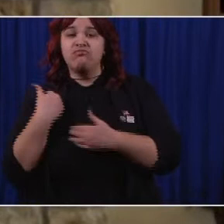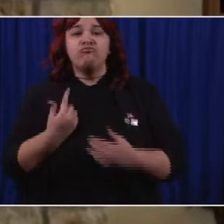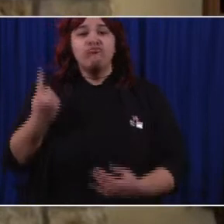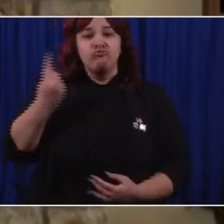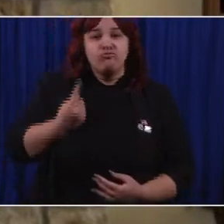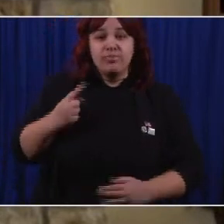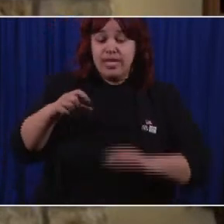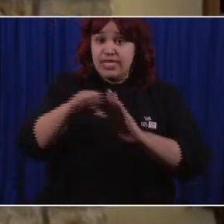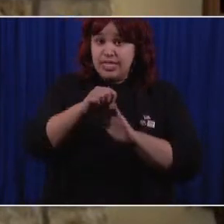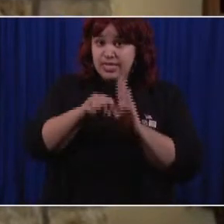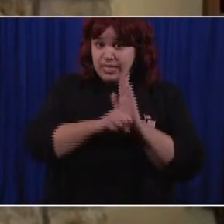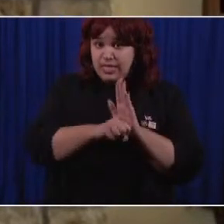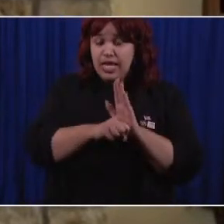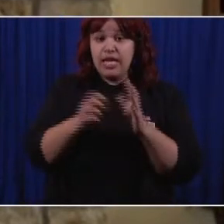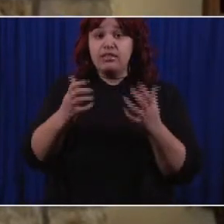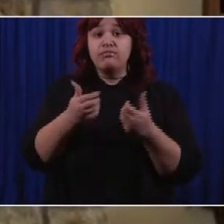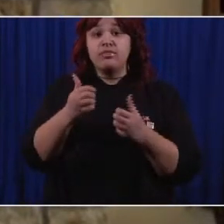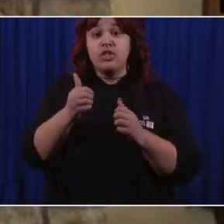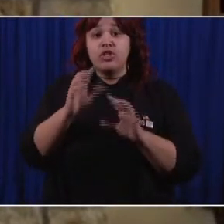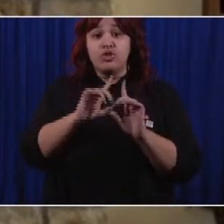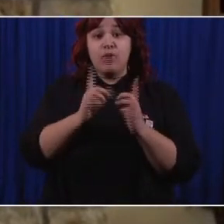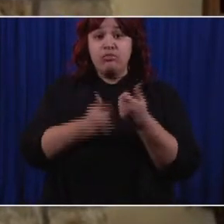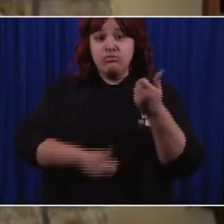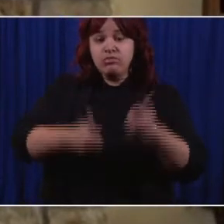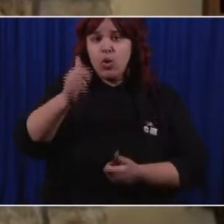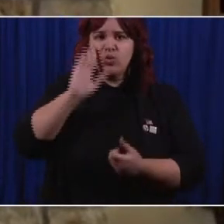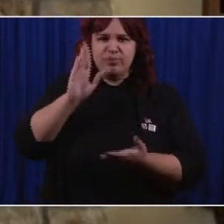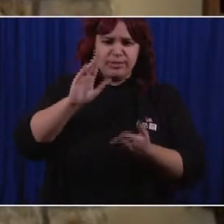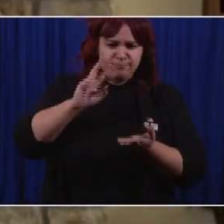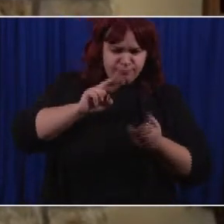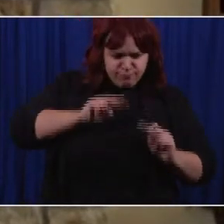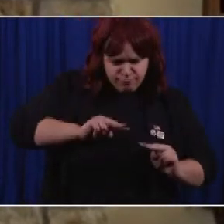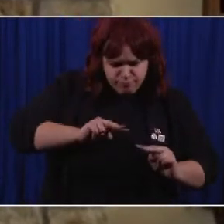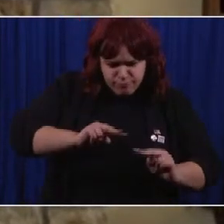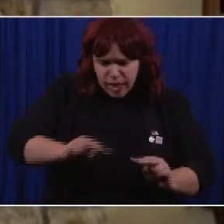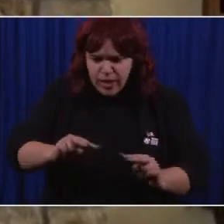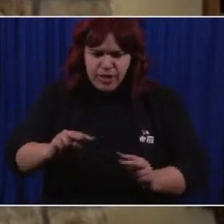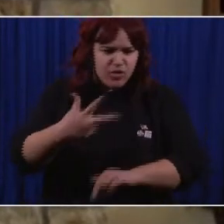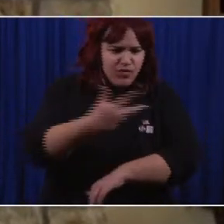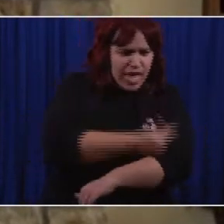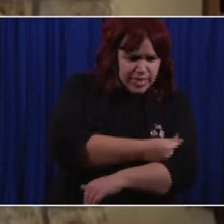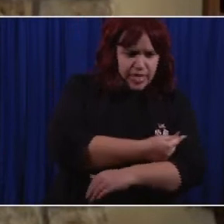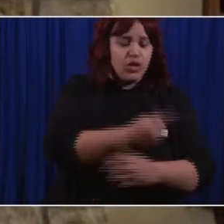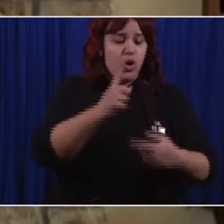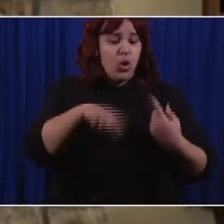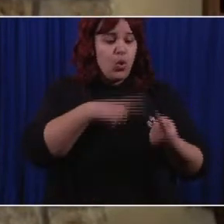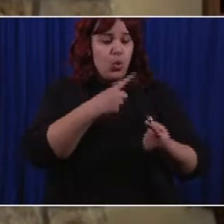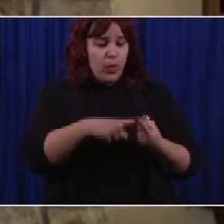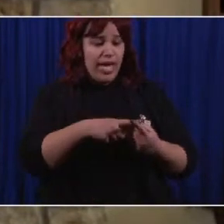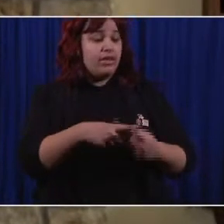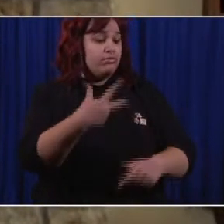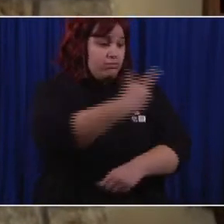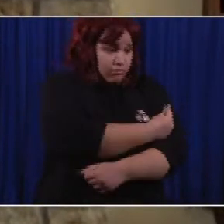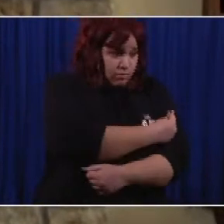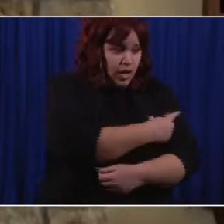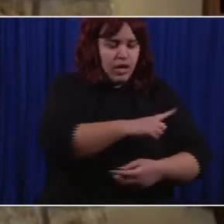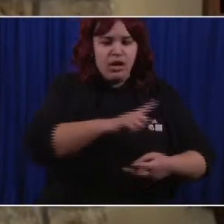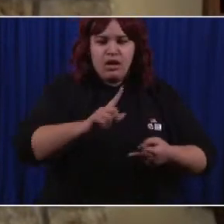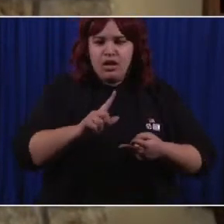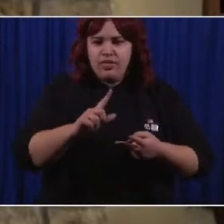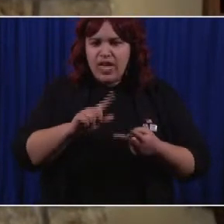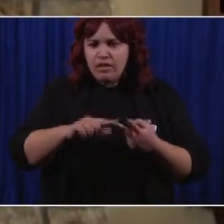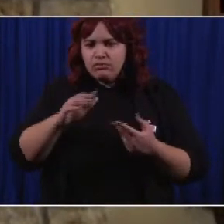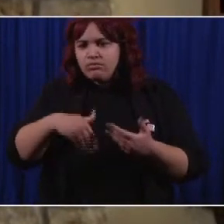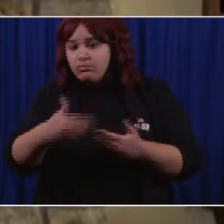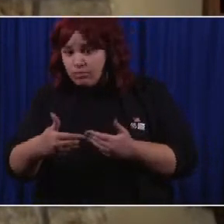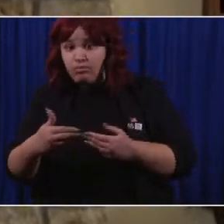in a statewide manner, and when they're taken, when they're administered. In other words, when they're delivered, when they're administered, what happens next,